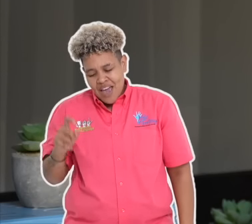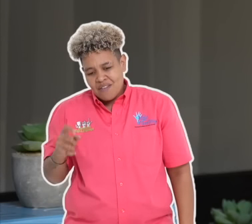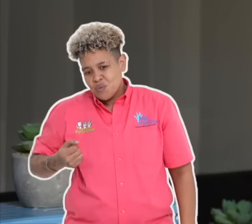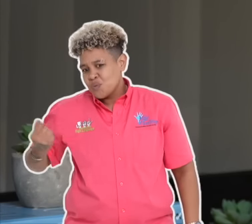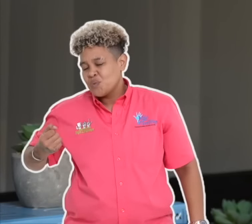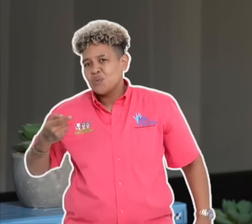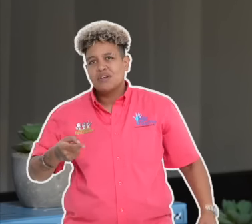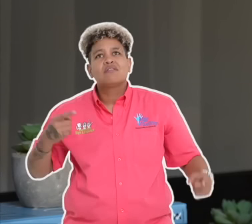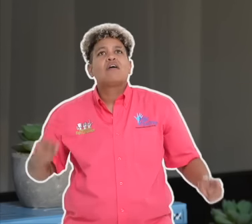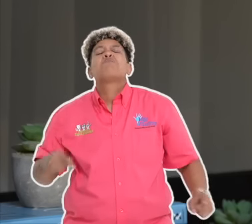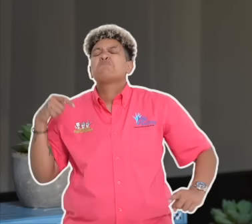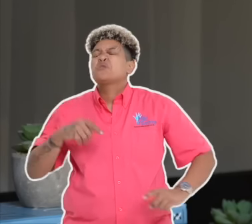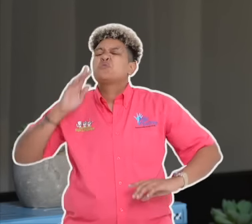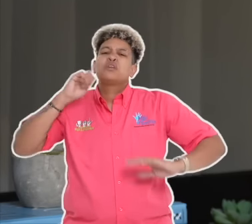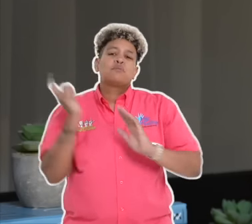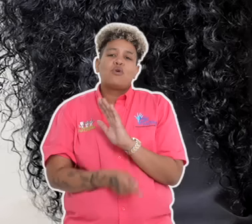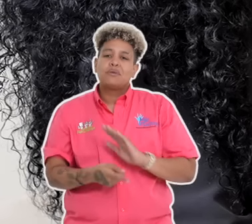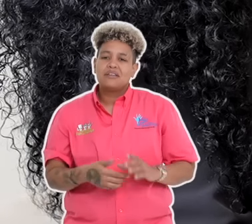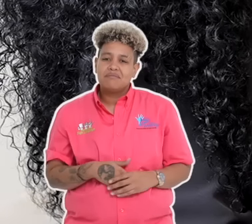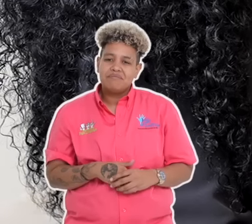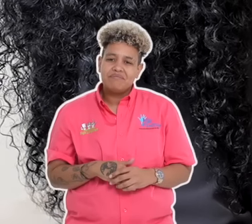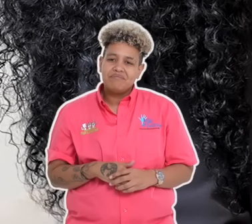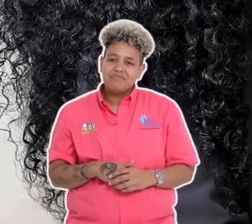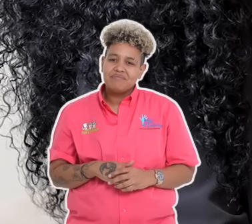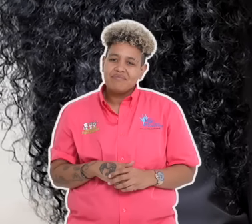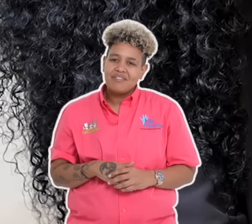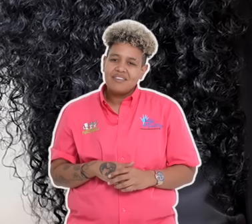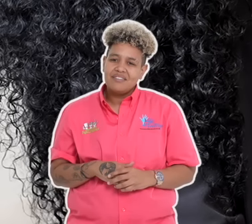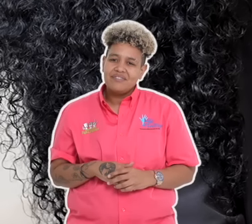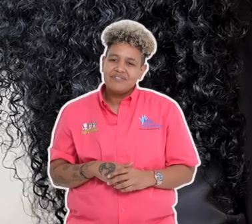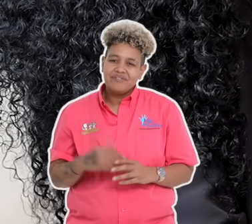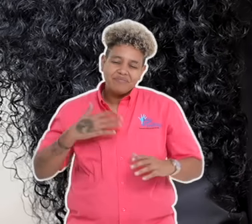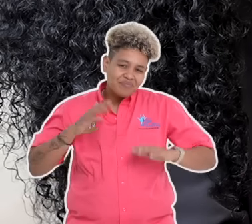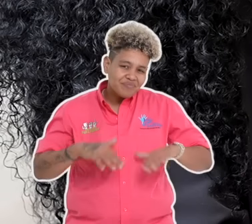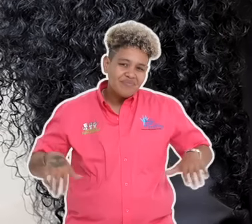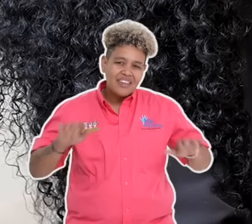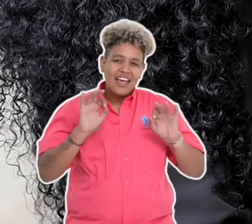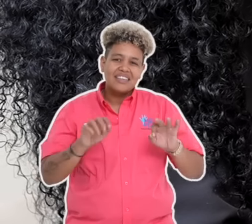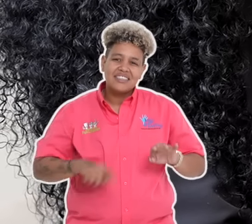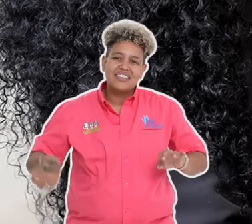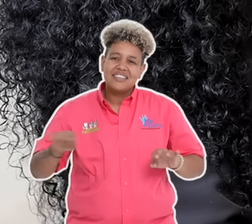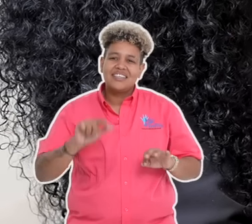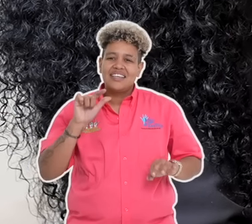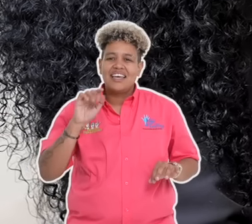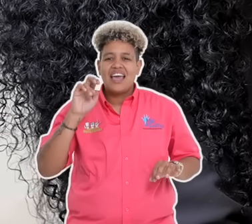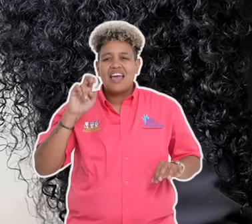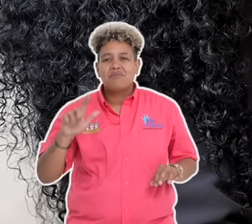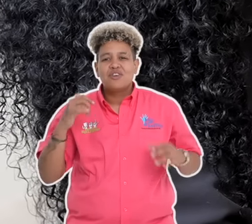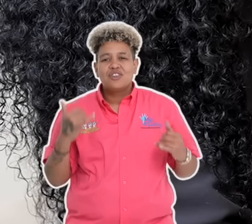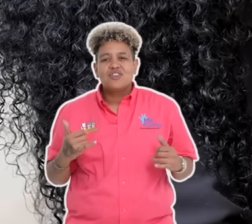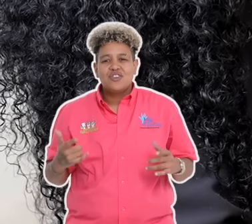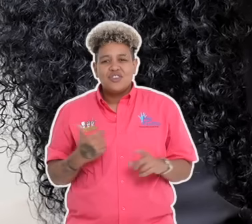I had to hold on to, this would be it. You know, in my children, the excellence that they are, like wow. Gabriel is